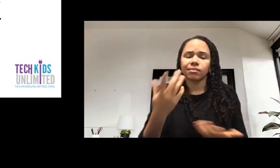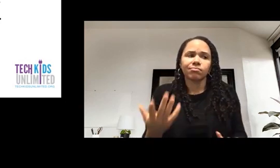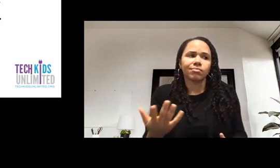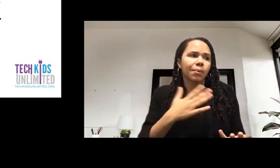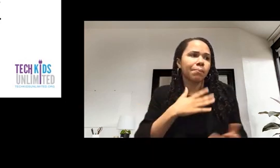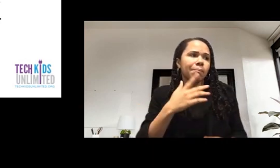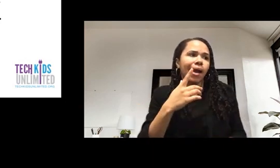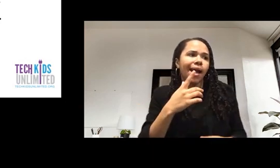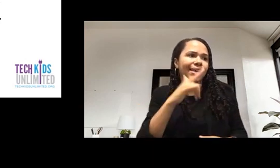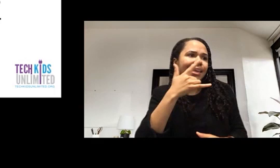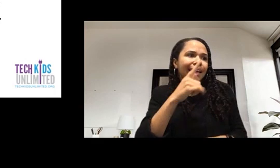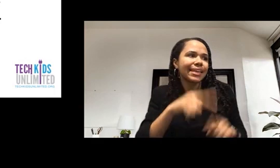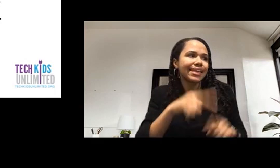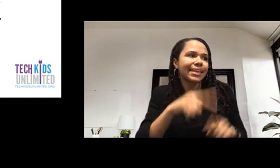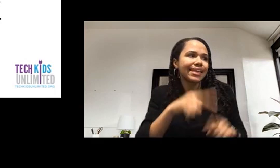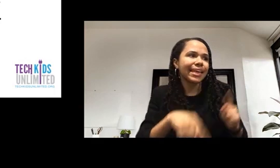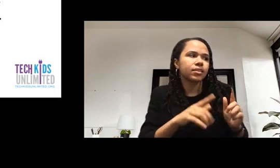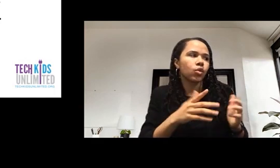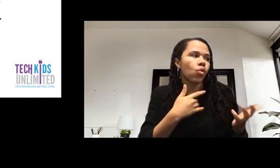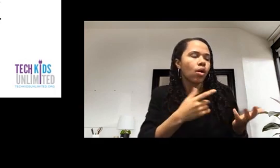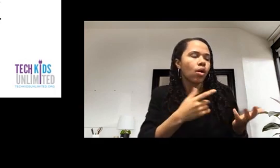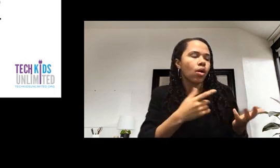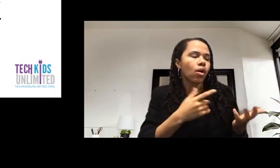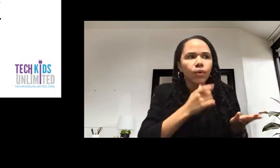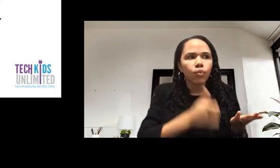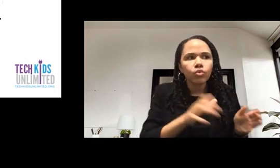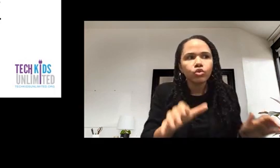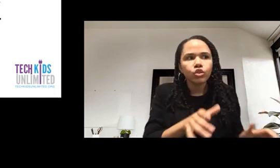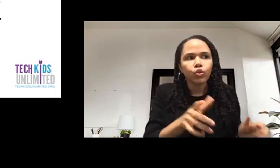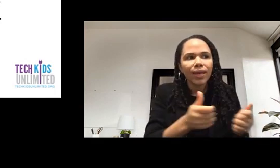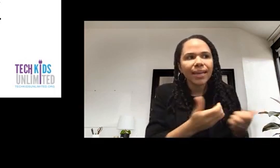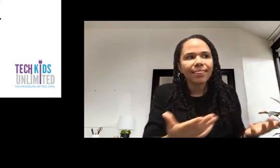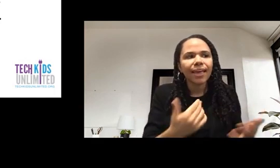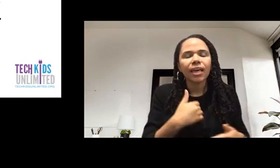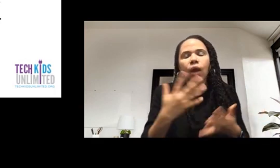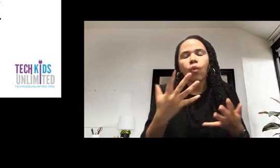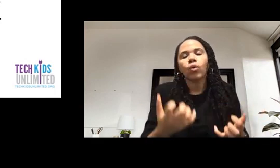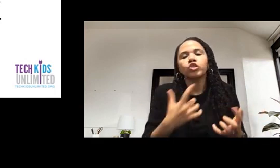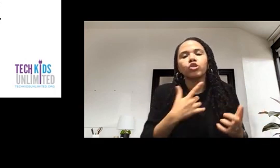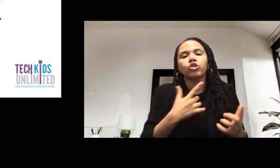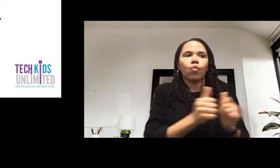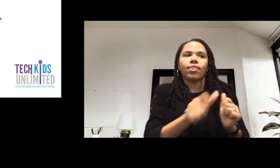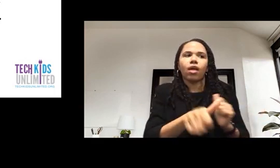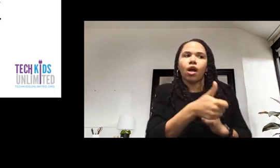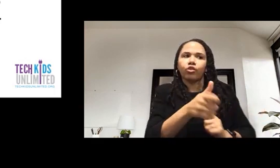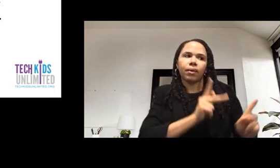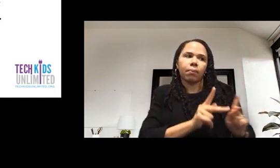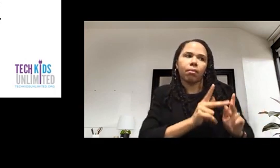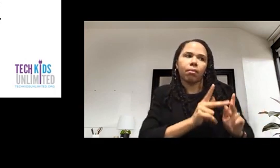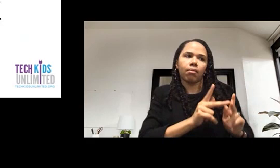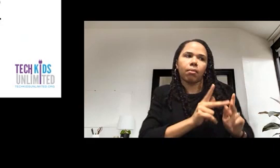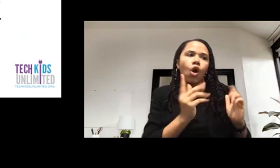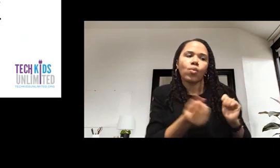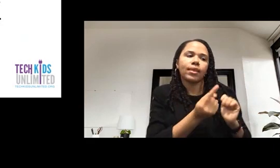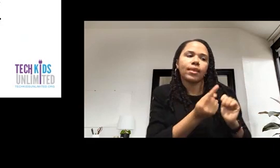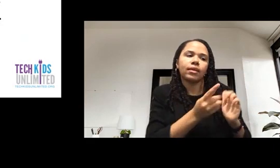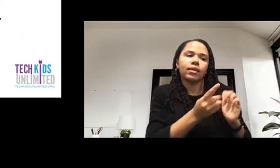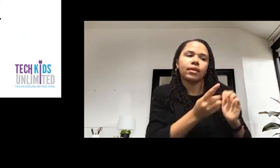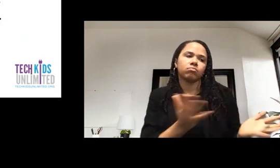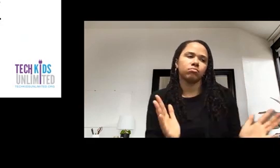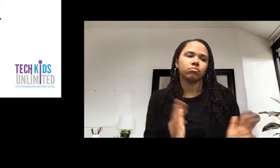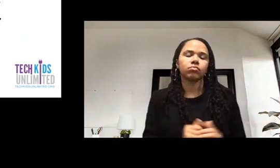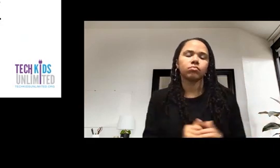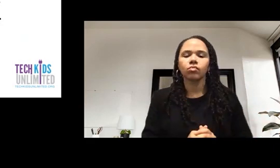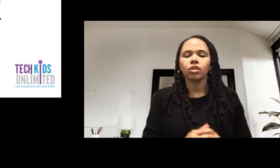do anything or doesn't want to do anything, and he just wants to be around other students. So just, have him interact